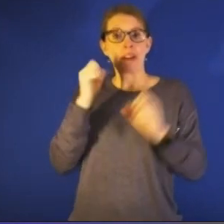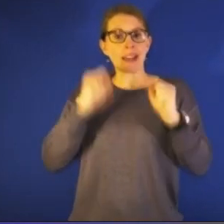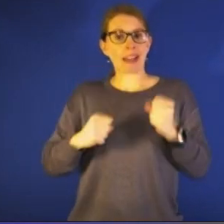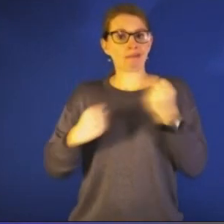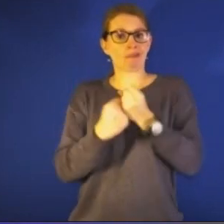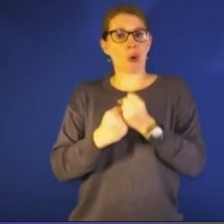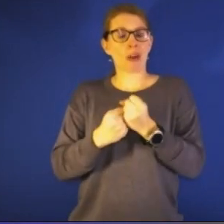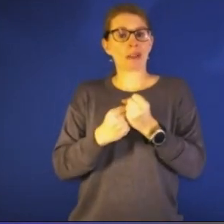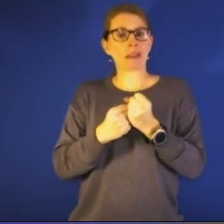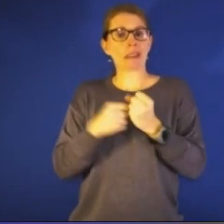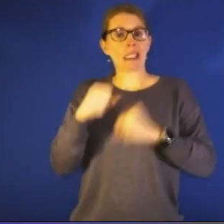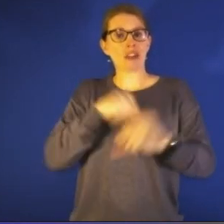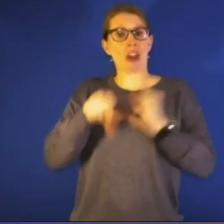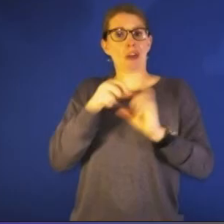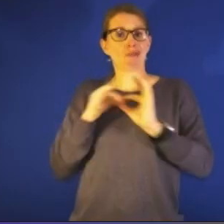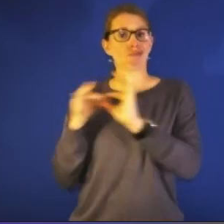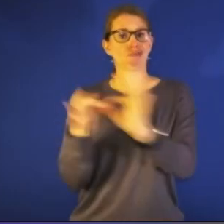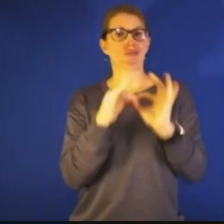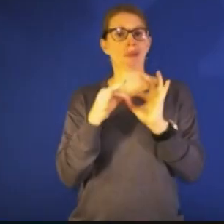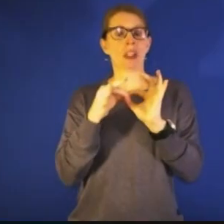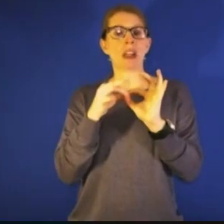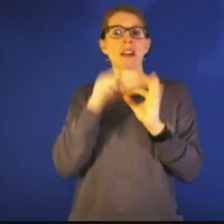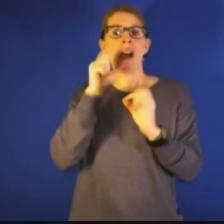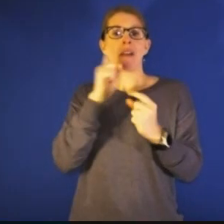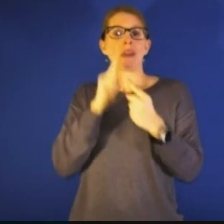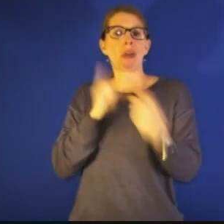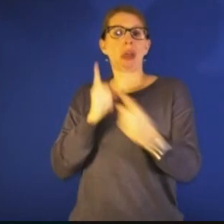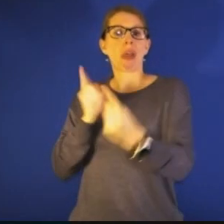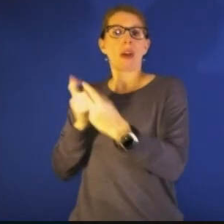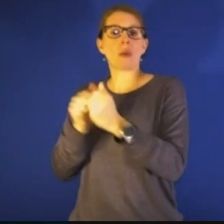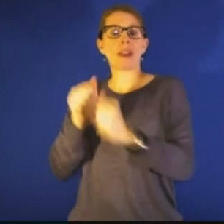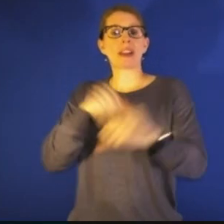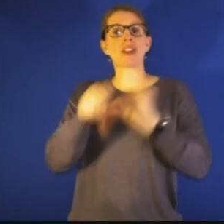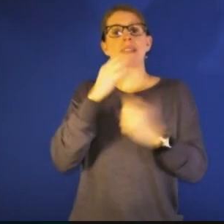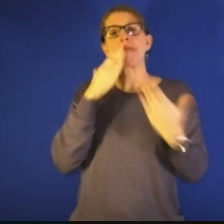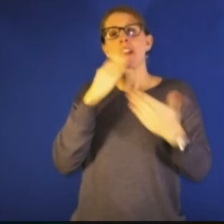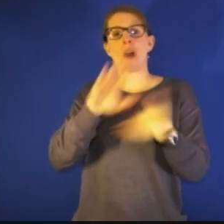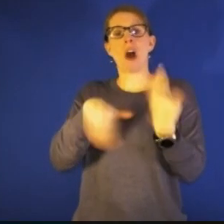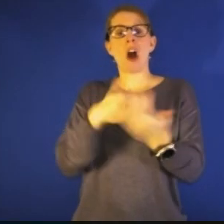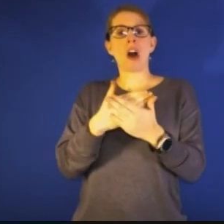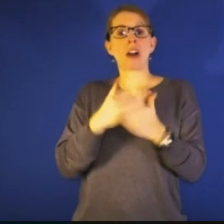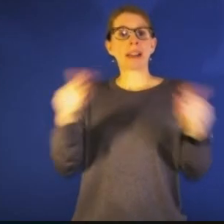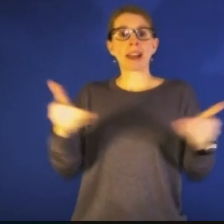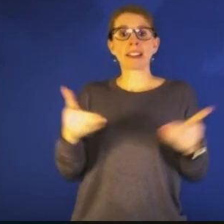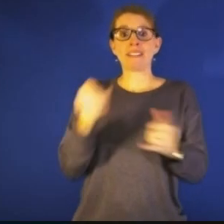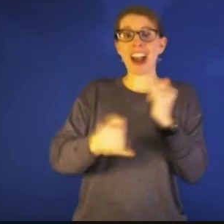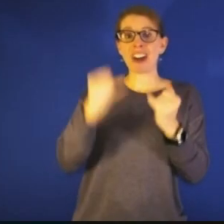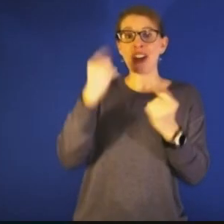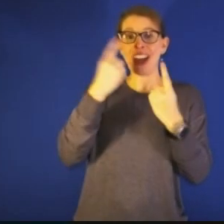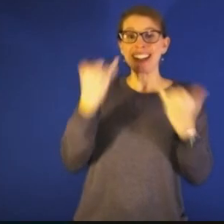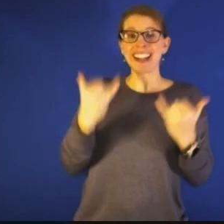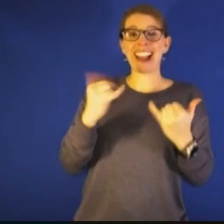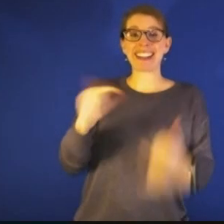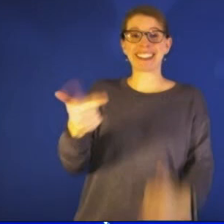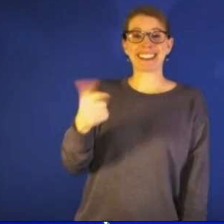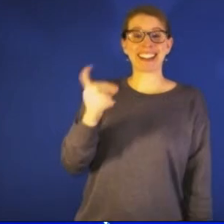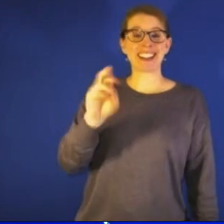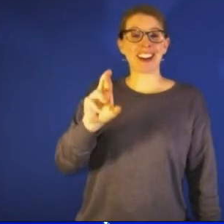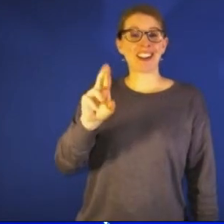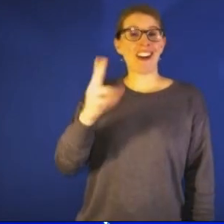not stand against each other. Well said, and thank you to all of our guests. Dr. Hawkinson, you're going to get the final thought today. What's your message as we head